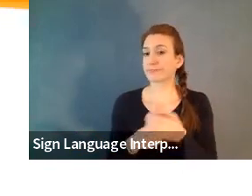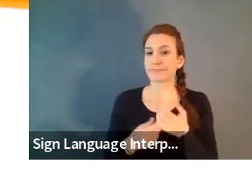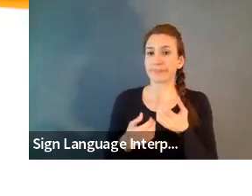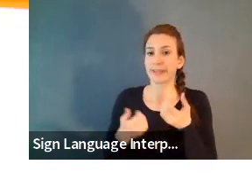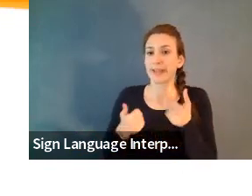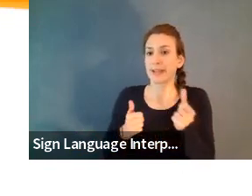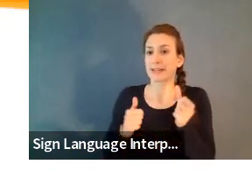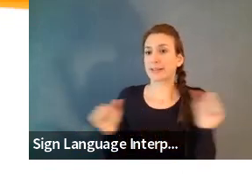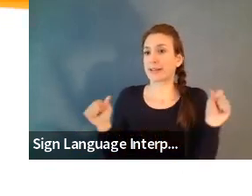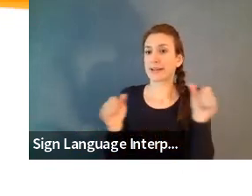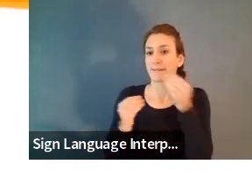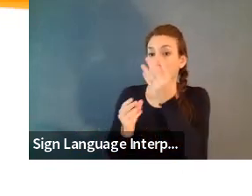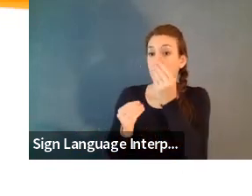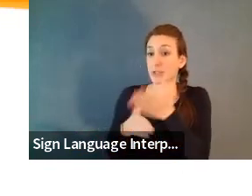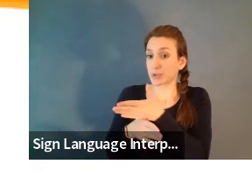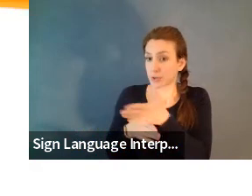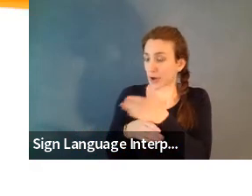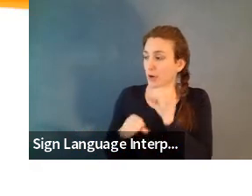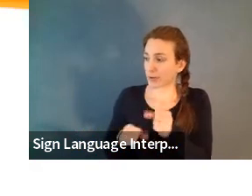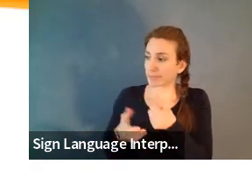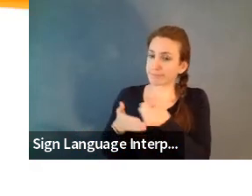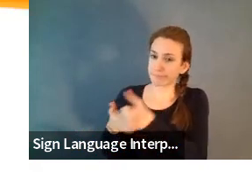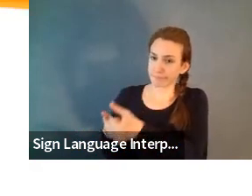And then if you go to the next slide,